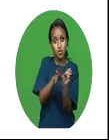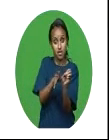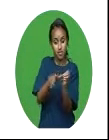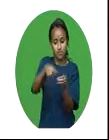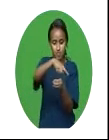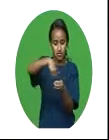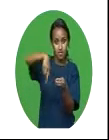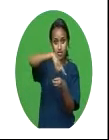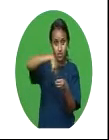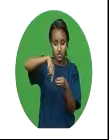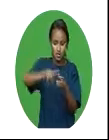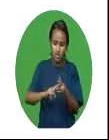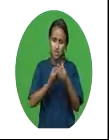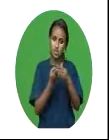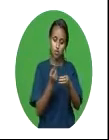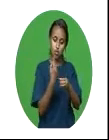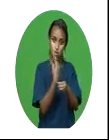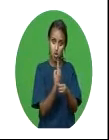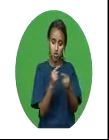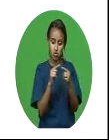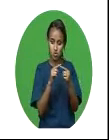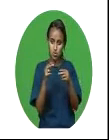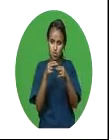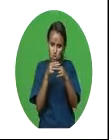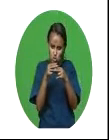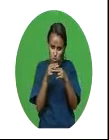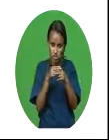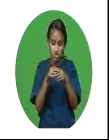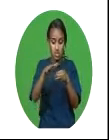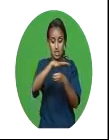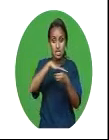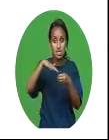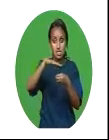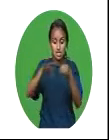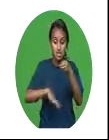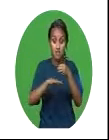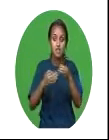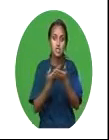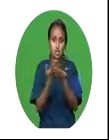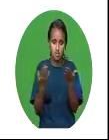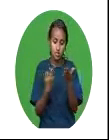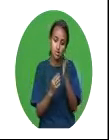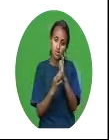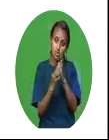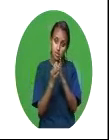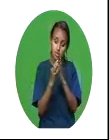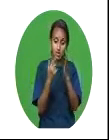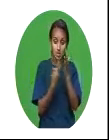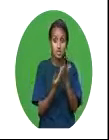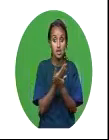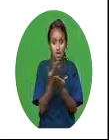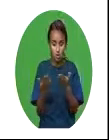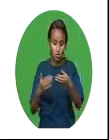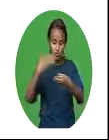line elements starting from 1 at the shortest surface element. Also number the elements of the